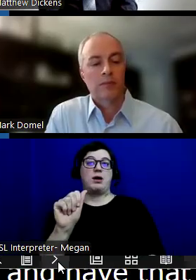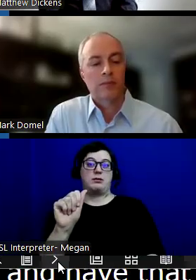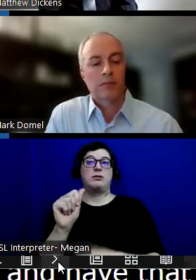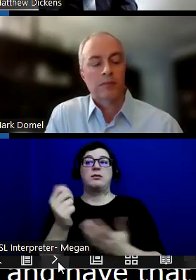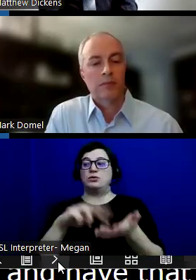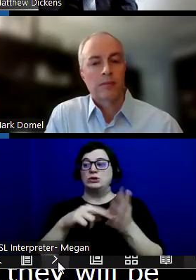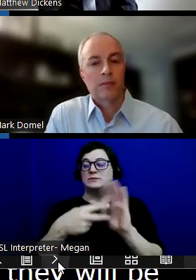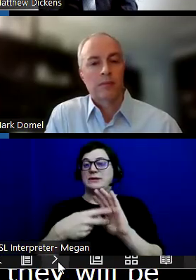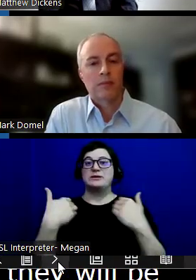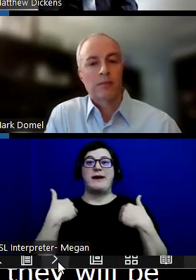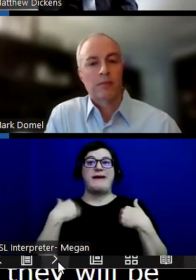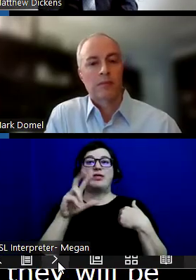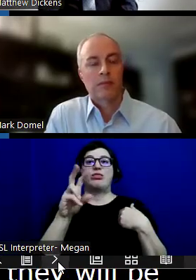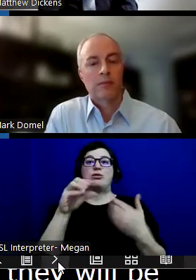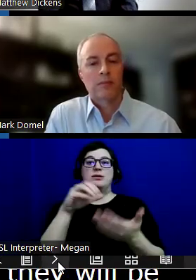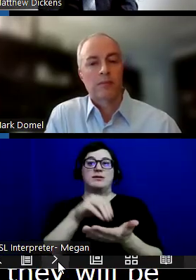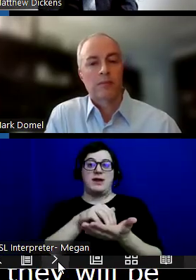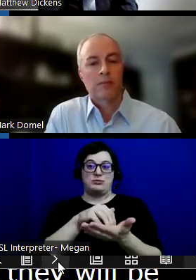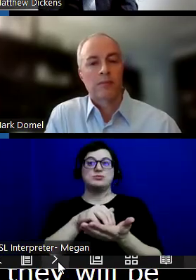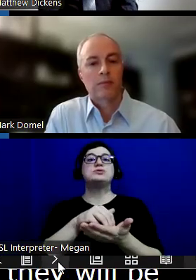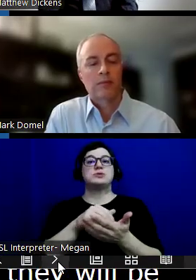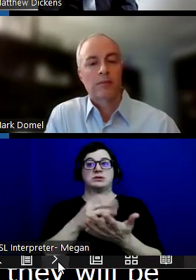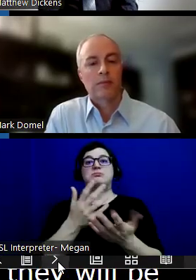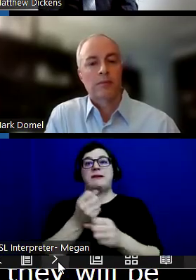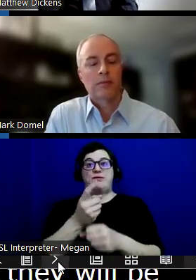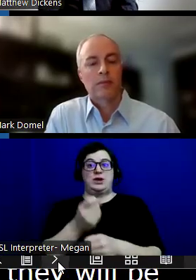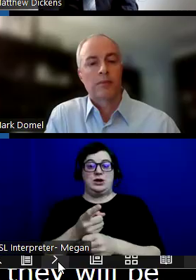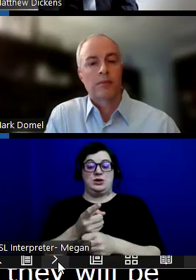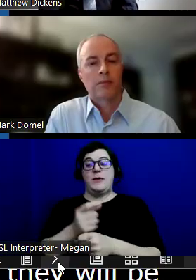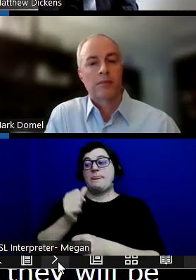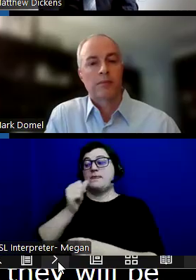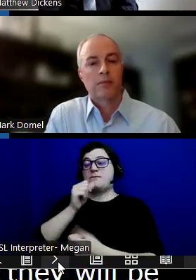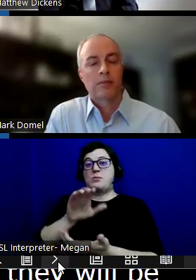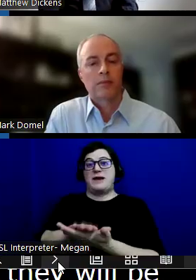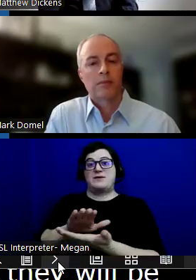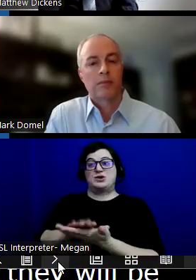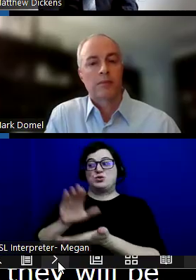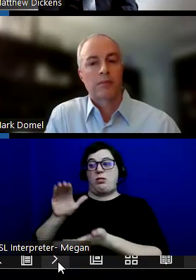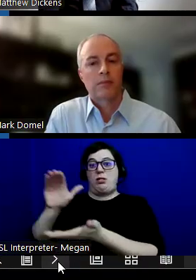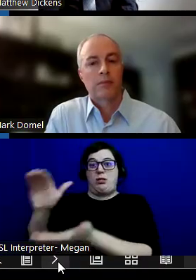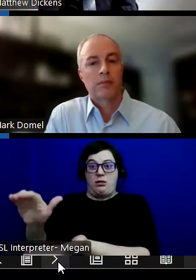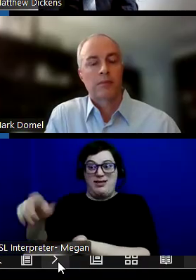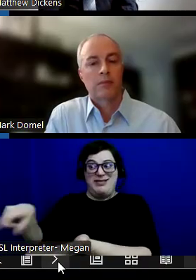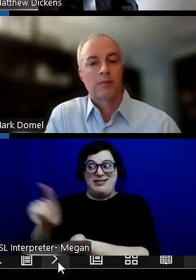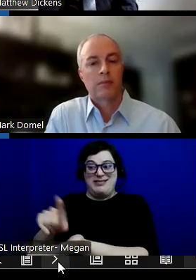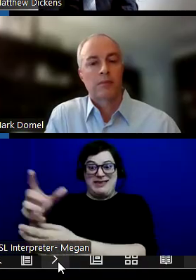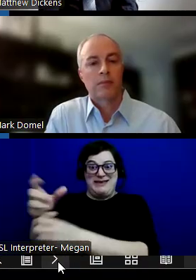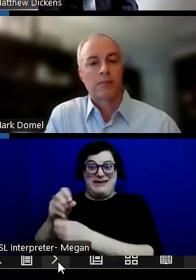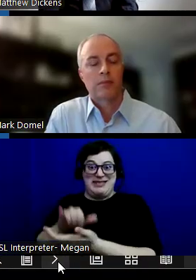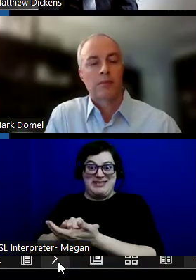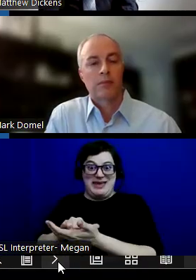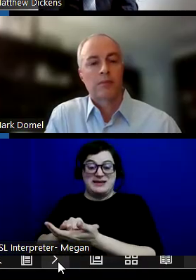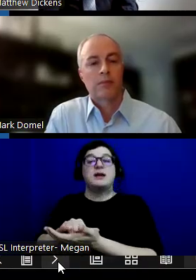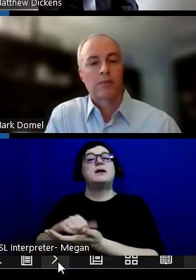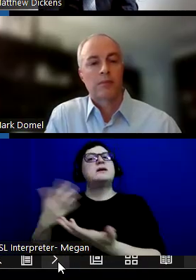receiving 30K a year, when the private school receives your 30K, do you have any recourse if they never provide